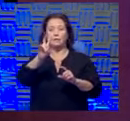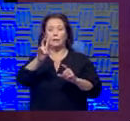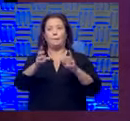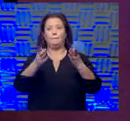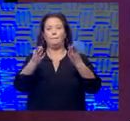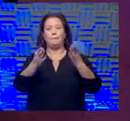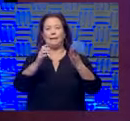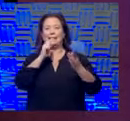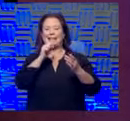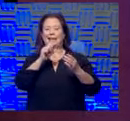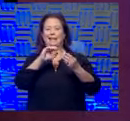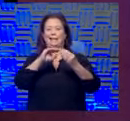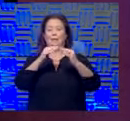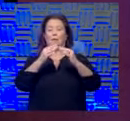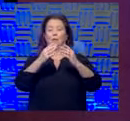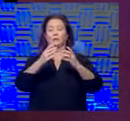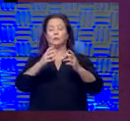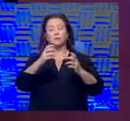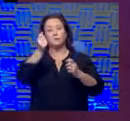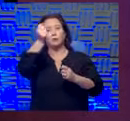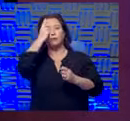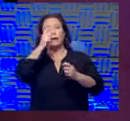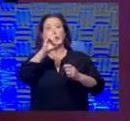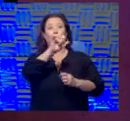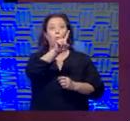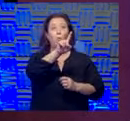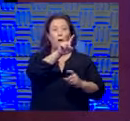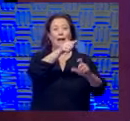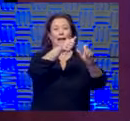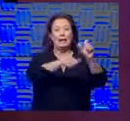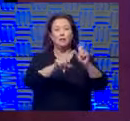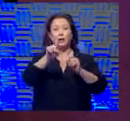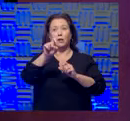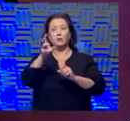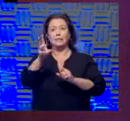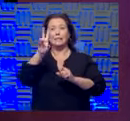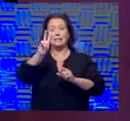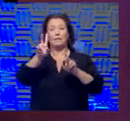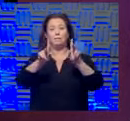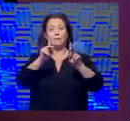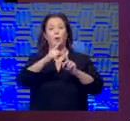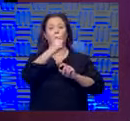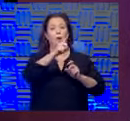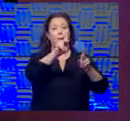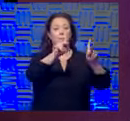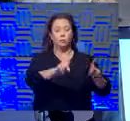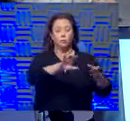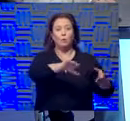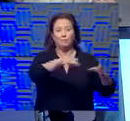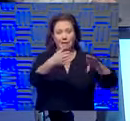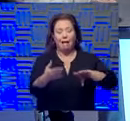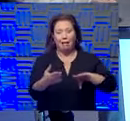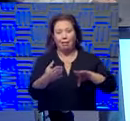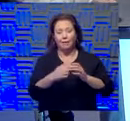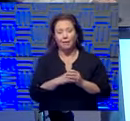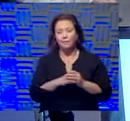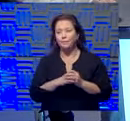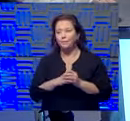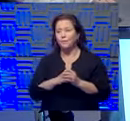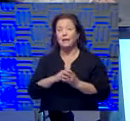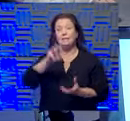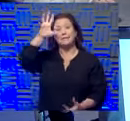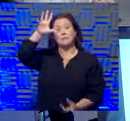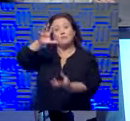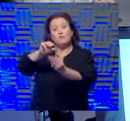not be statistically inclined can certainly understand. That out of every 167 people, one person is going to die. And that's of total